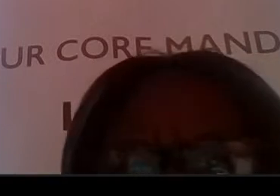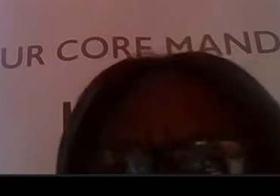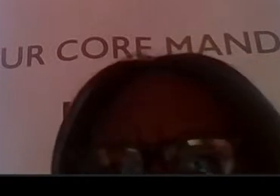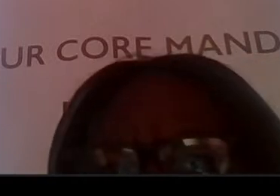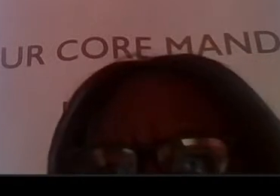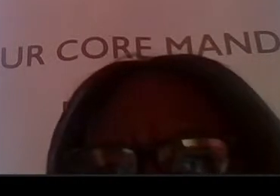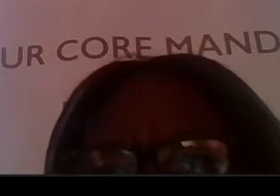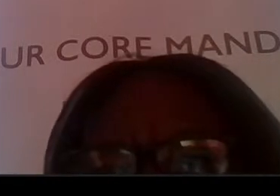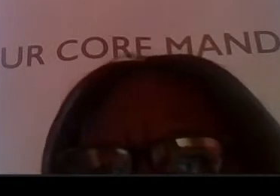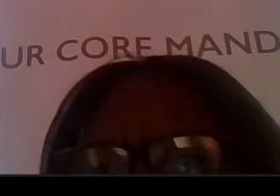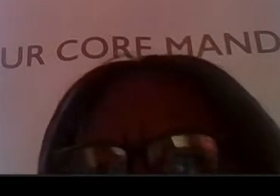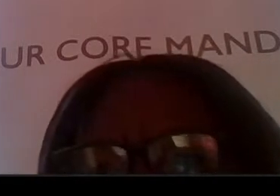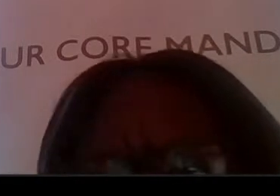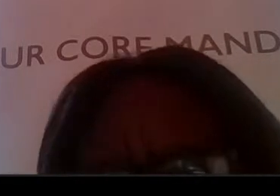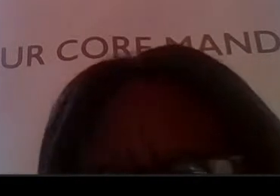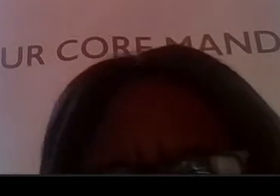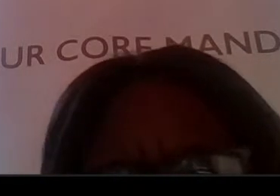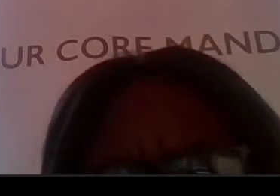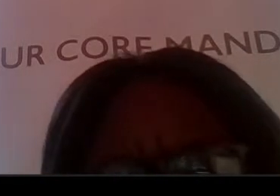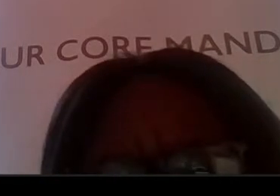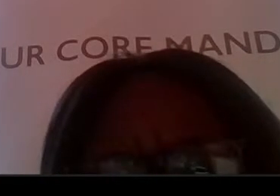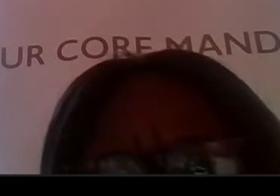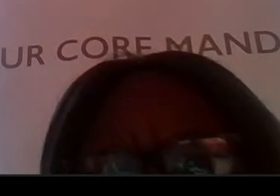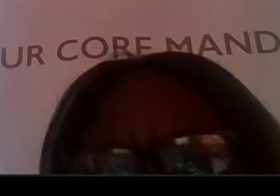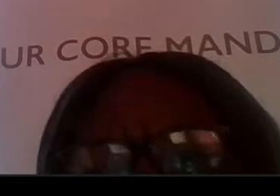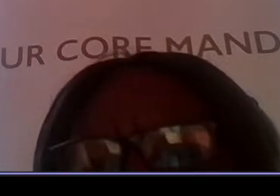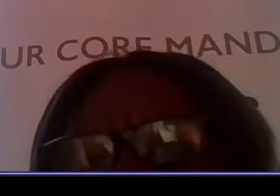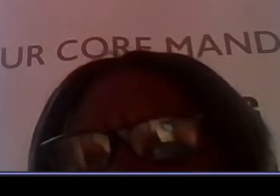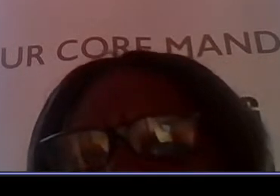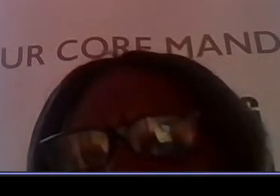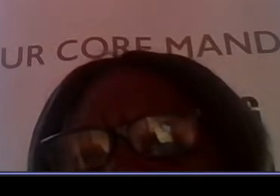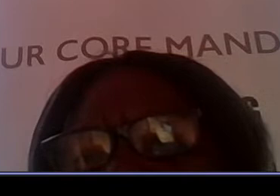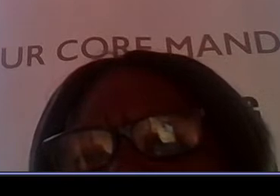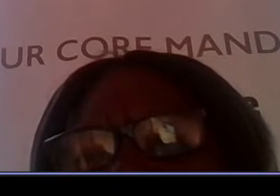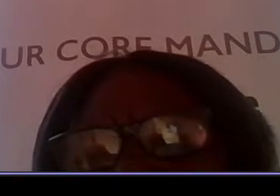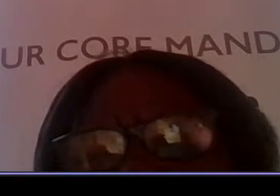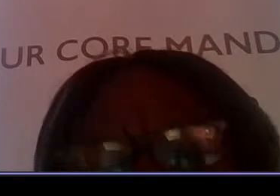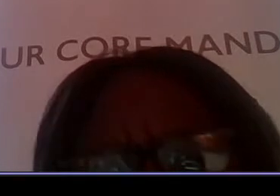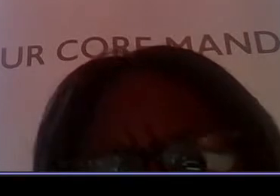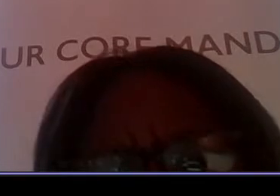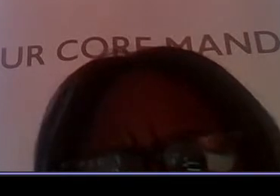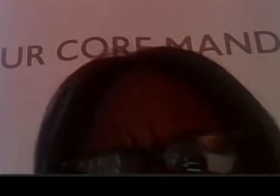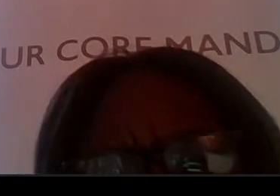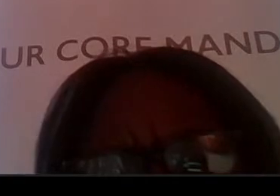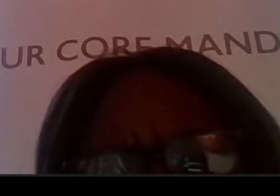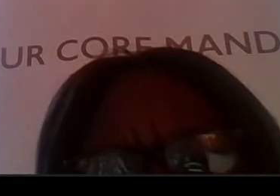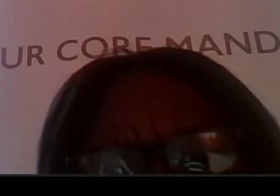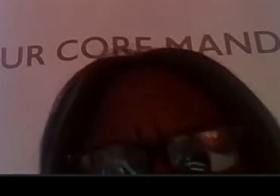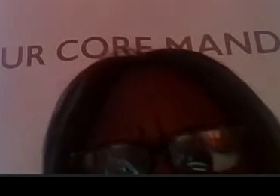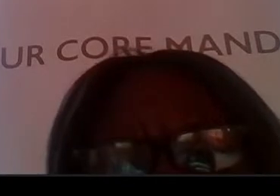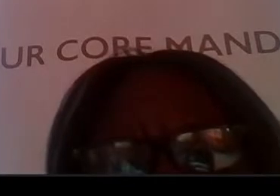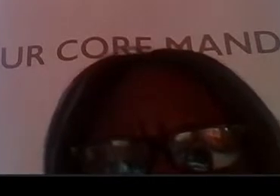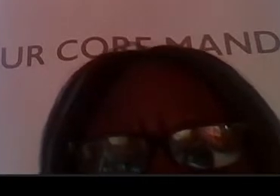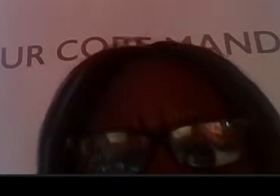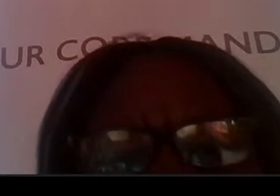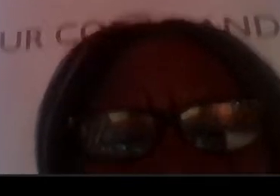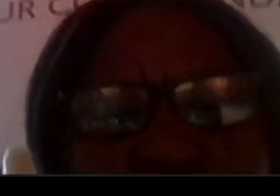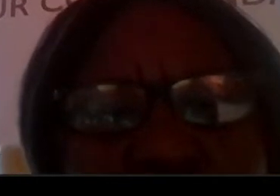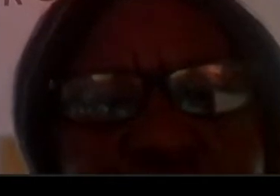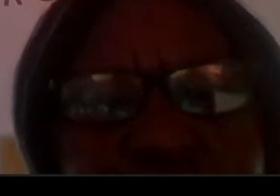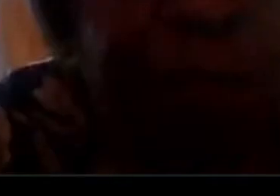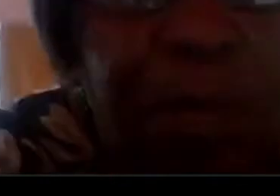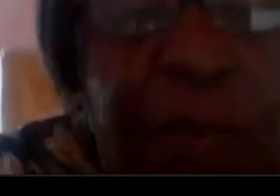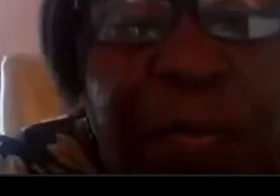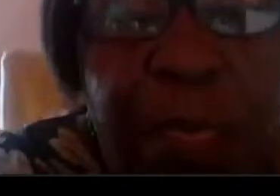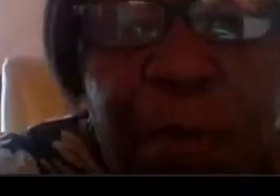member, honorable committee, we cannot see you. You can't see me, but I've opened. Dola ni Mrs. Scott. Honorable committee,